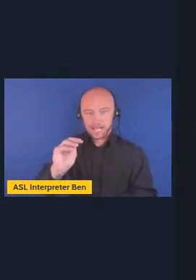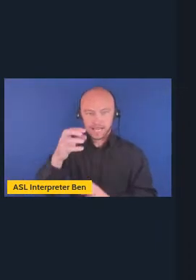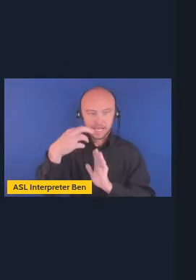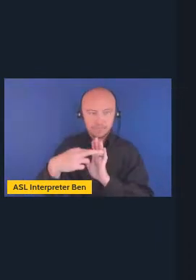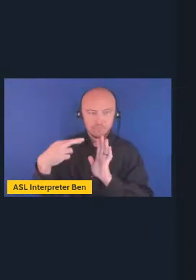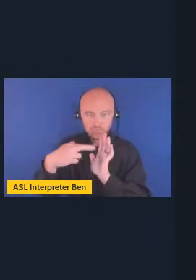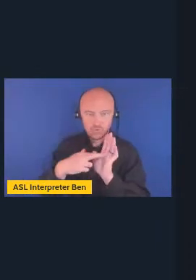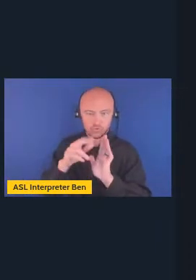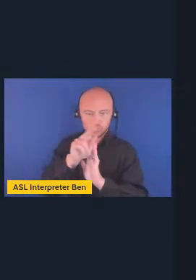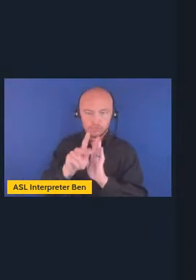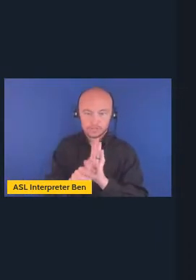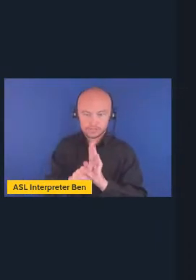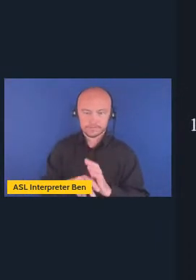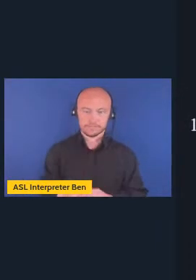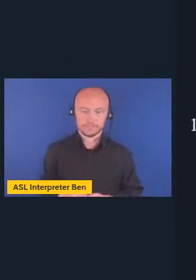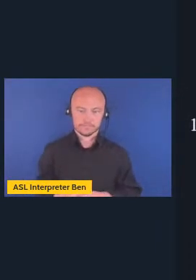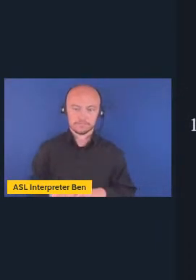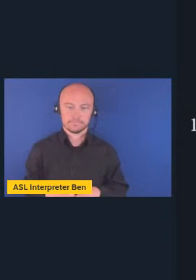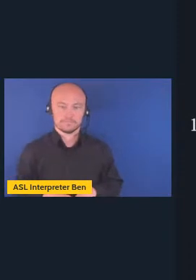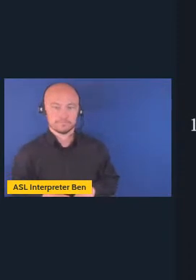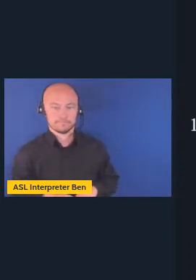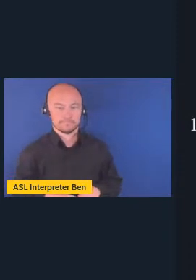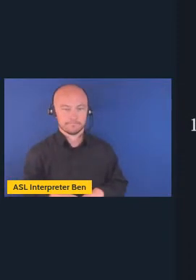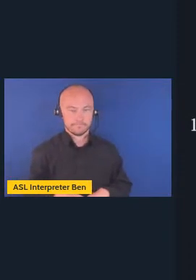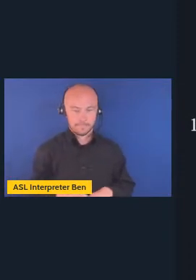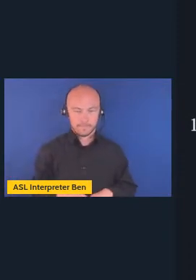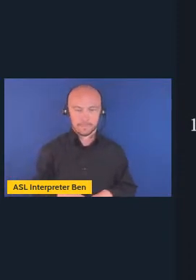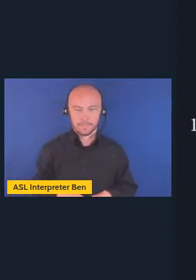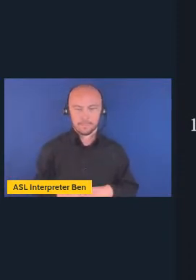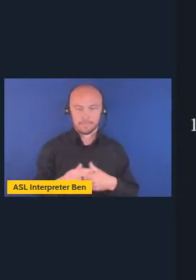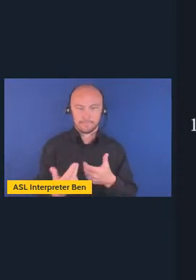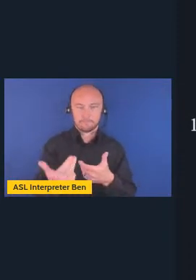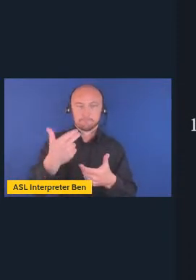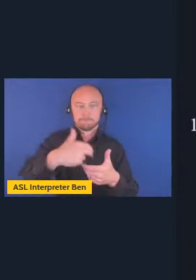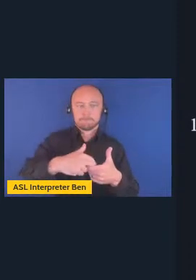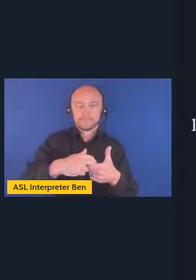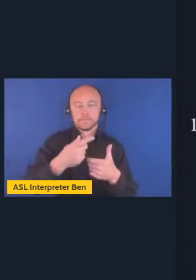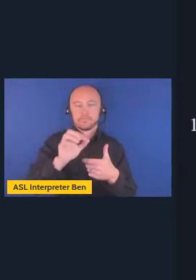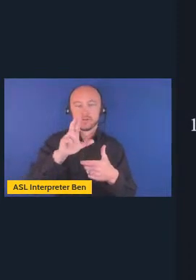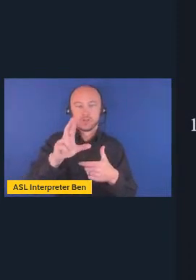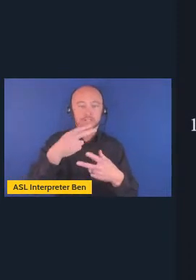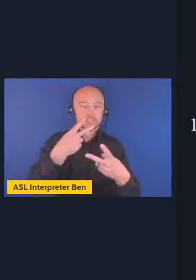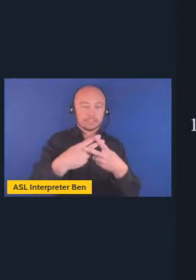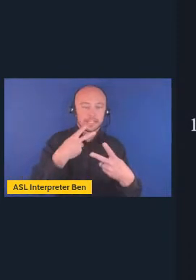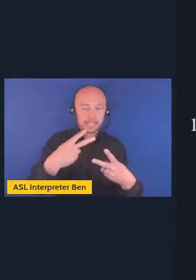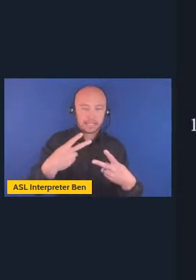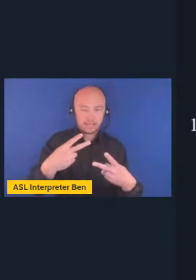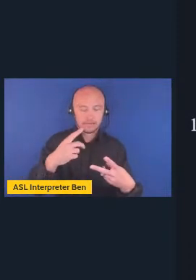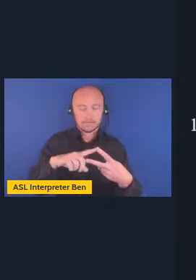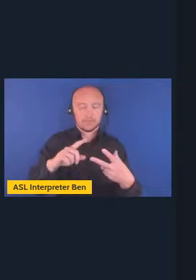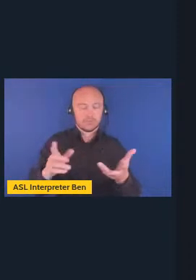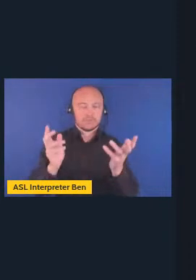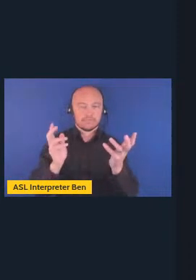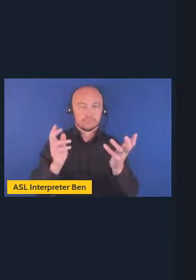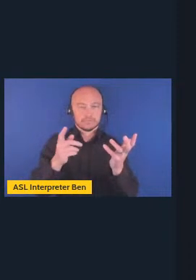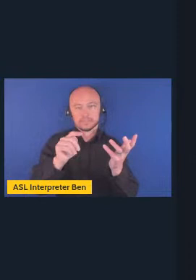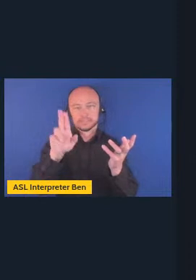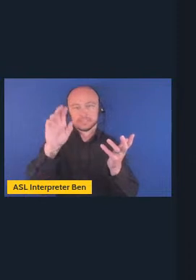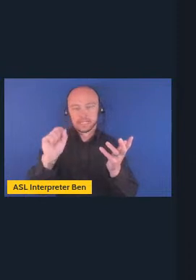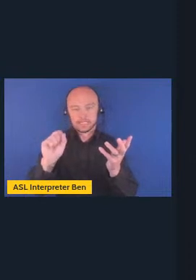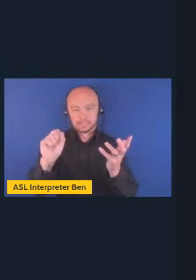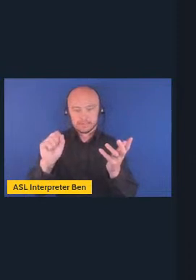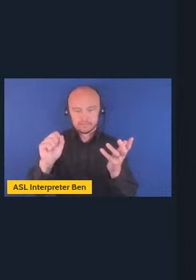and policies. ECS Anywhere cluster got created with the active status. I